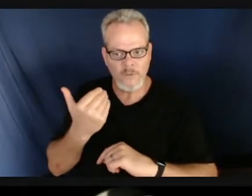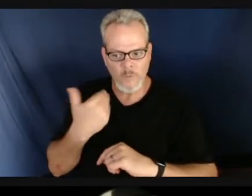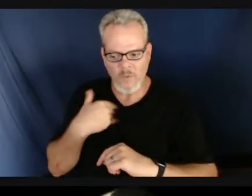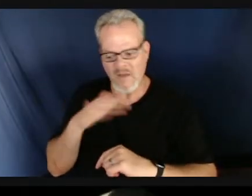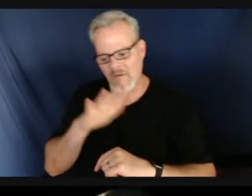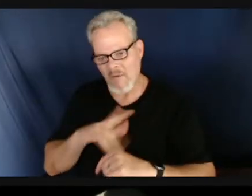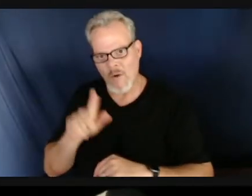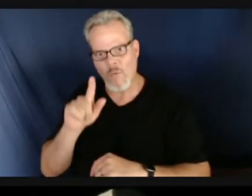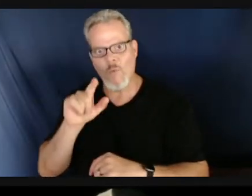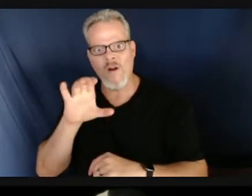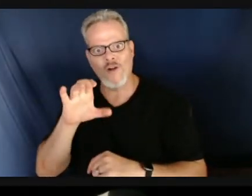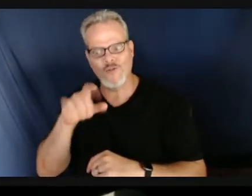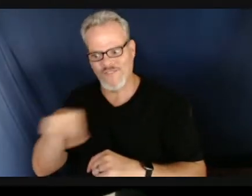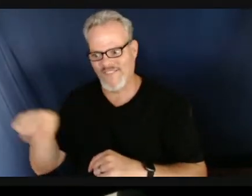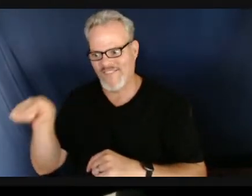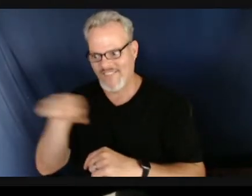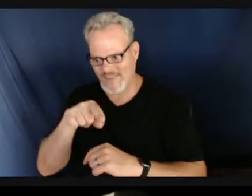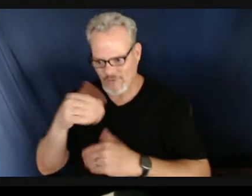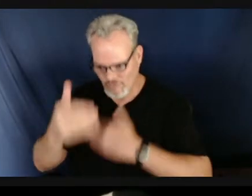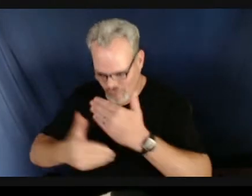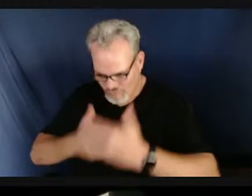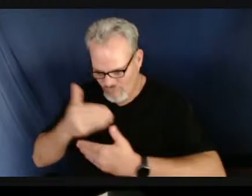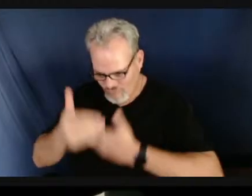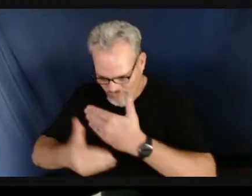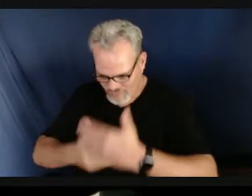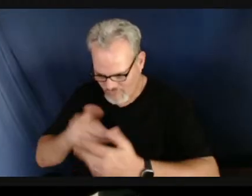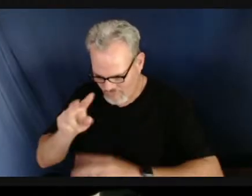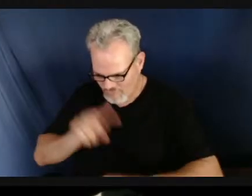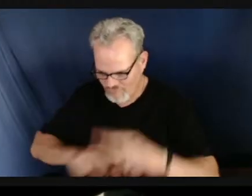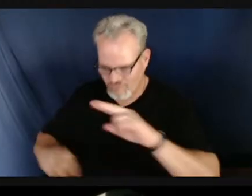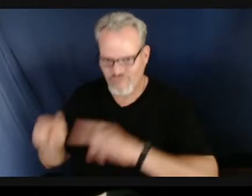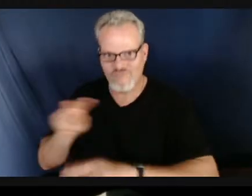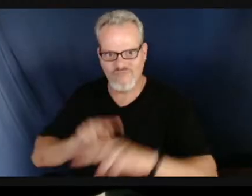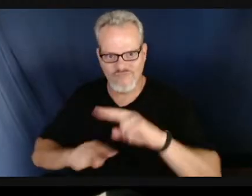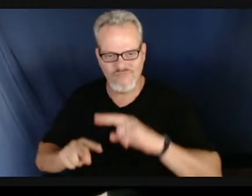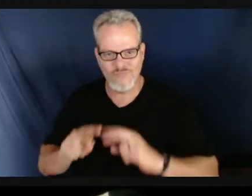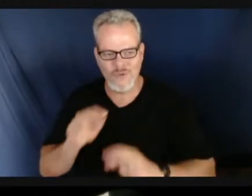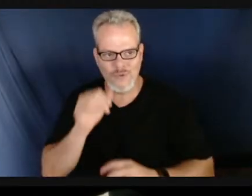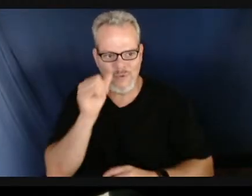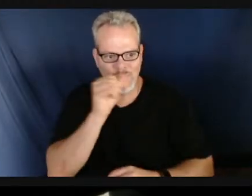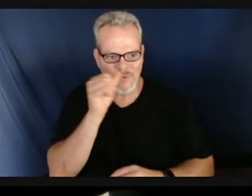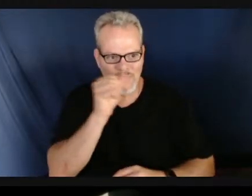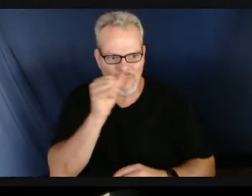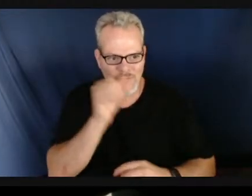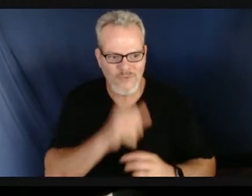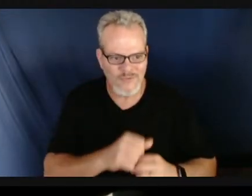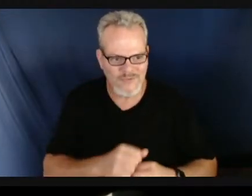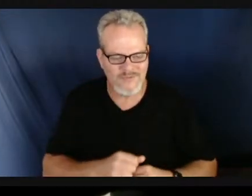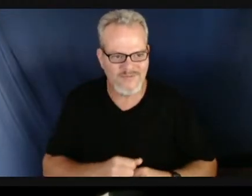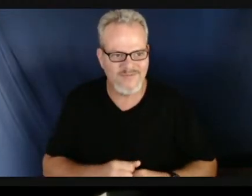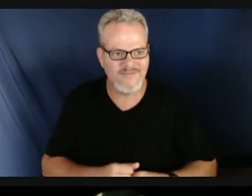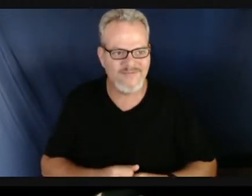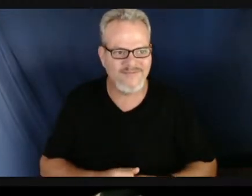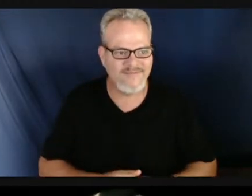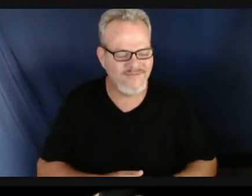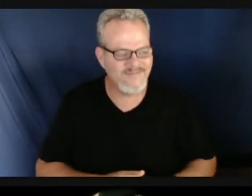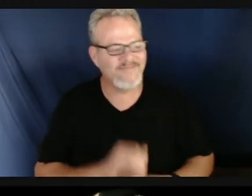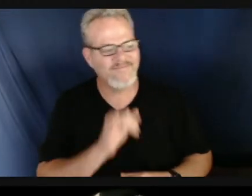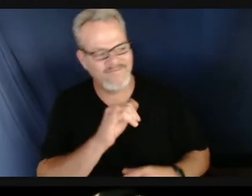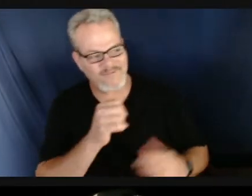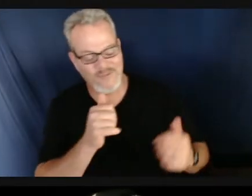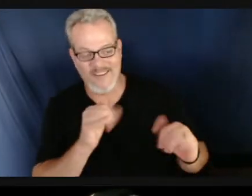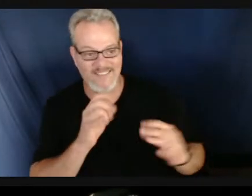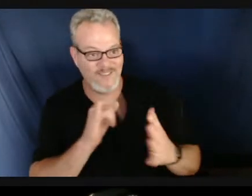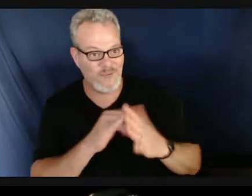maybe. It's you and I, man. We'll see how late we last tonight. But